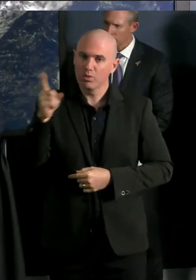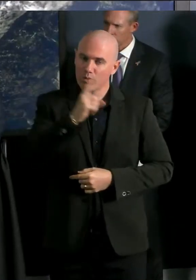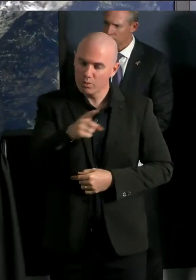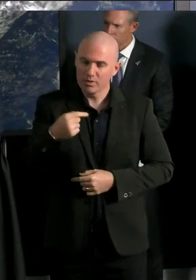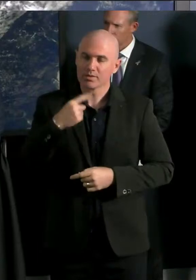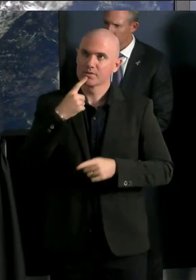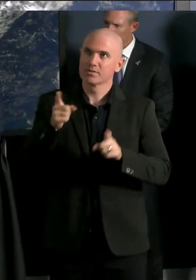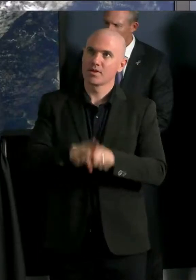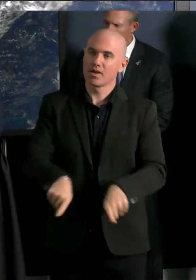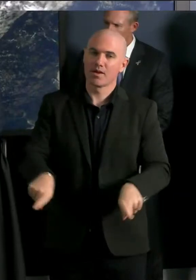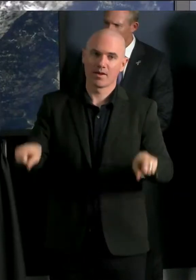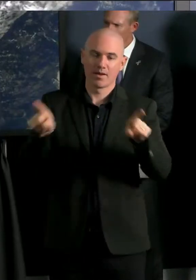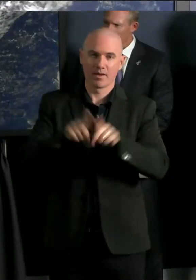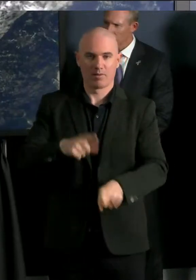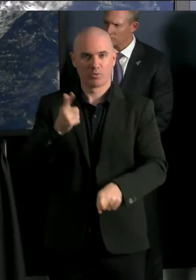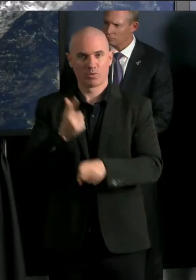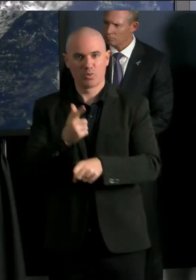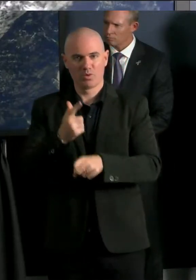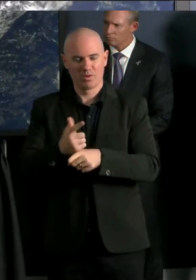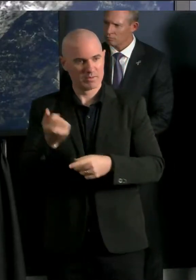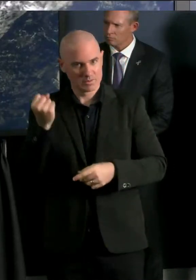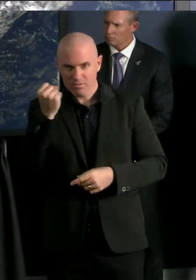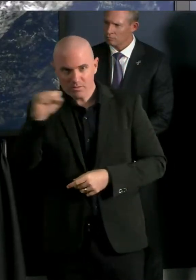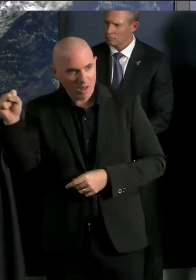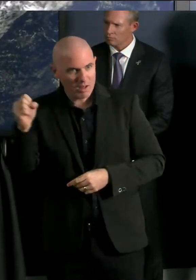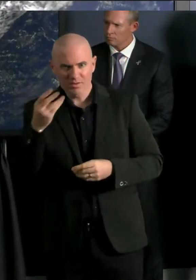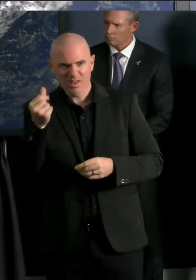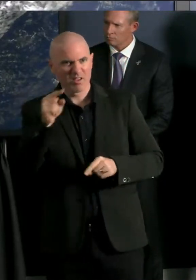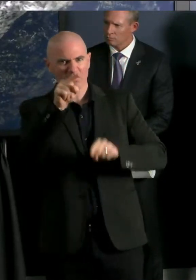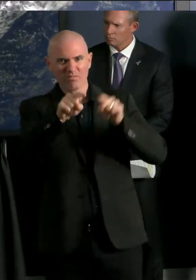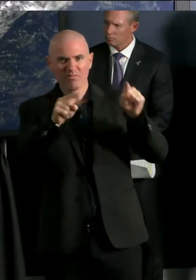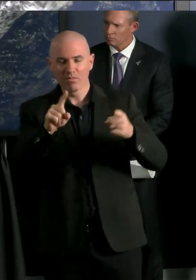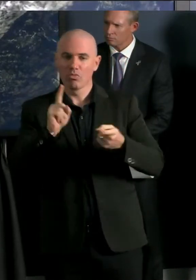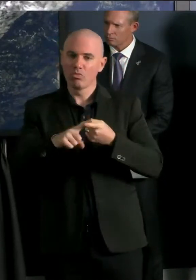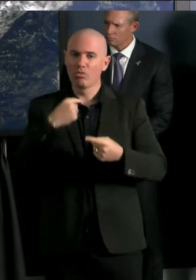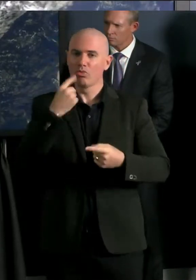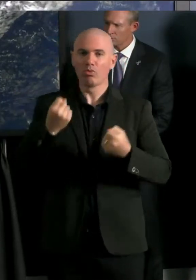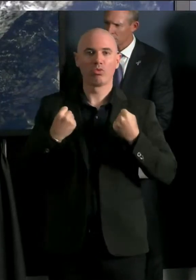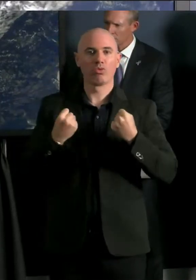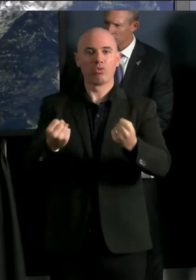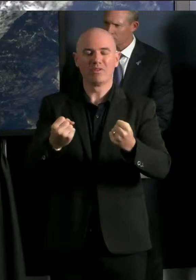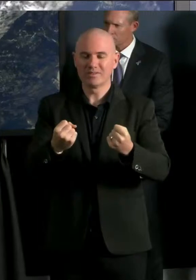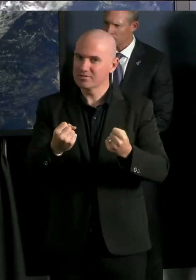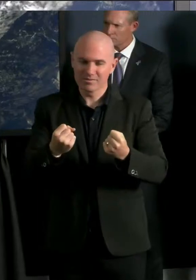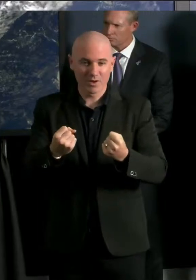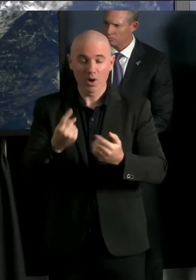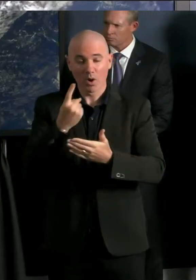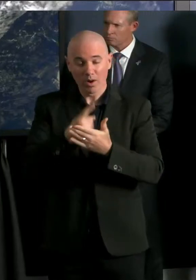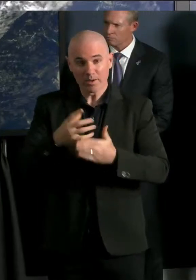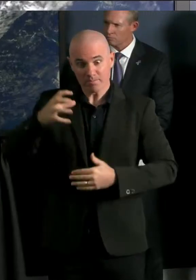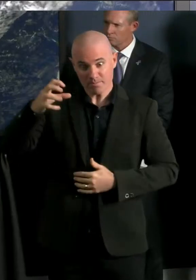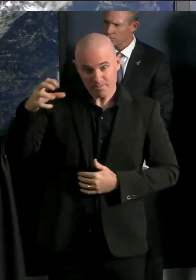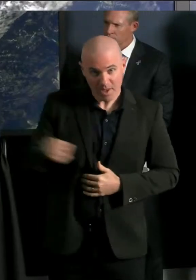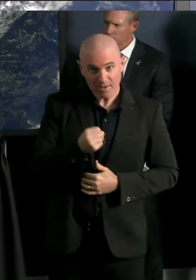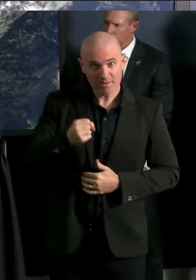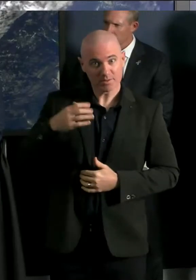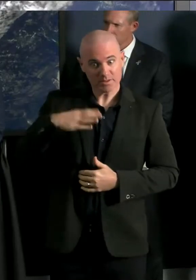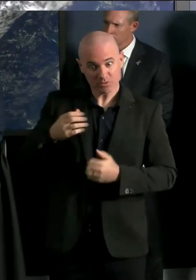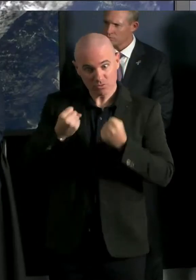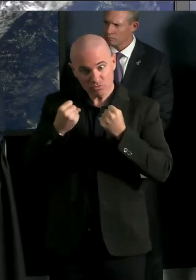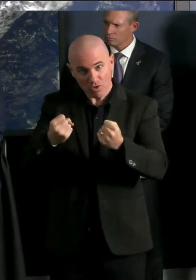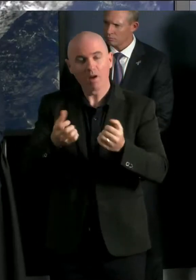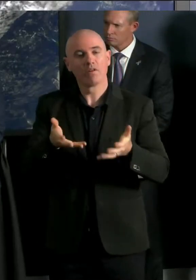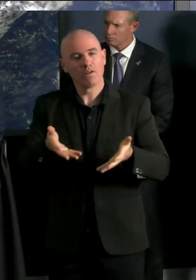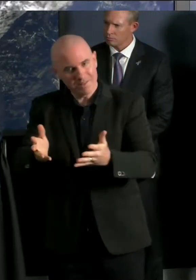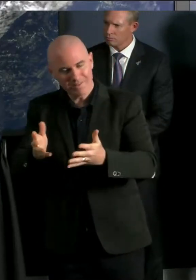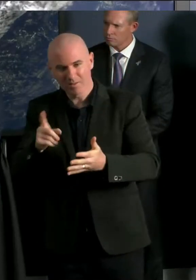flooded areas. Please do not be on those roads unless you really have to be. Once again, if